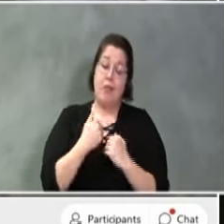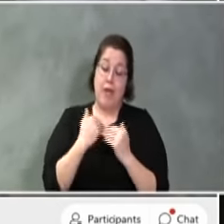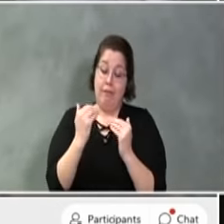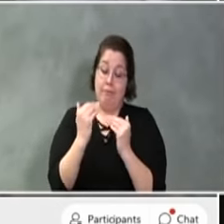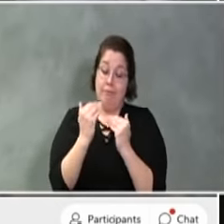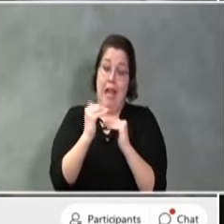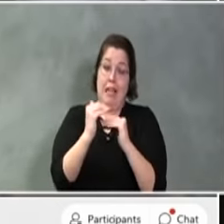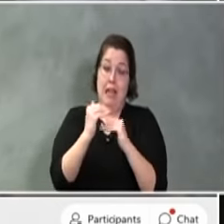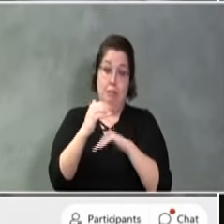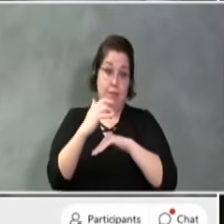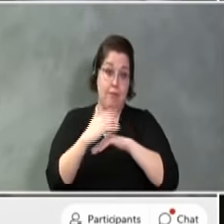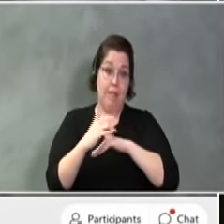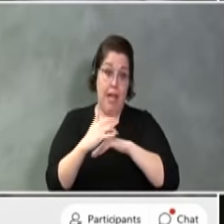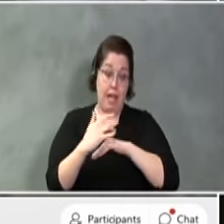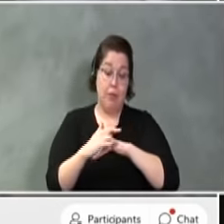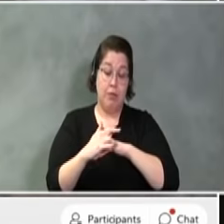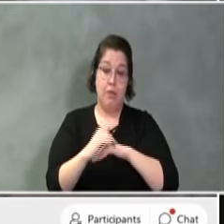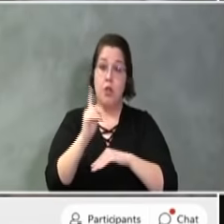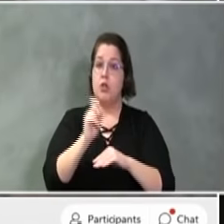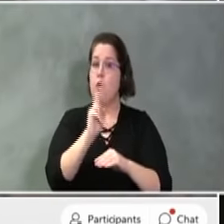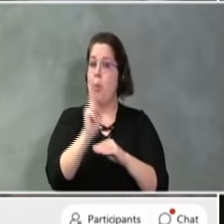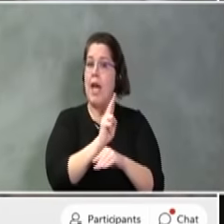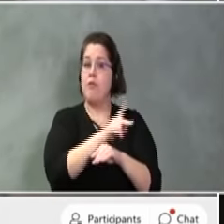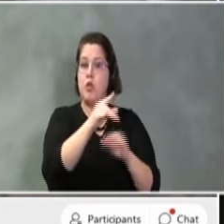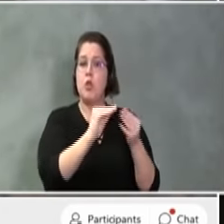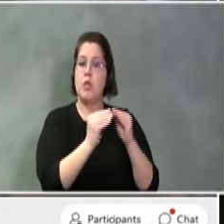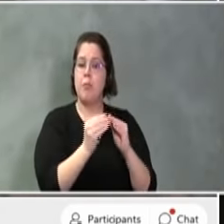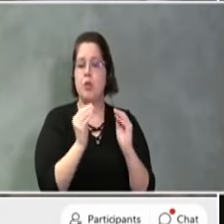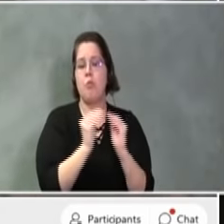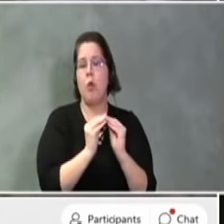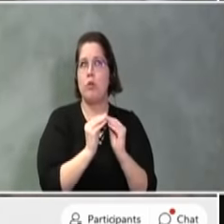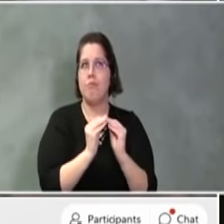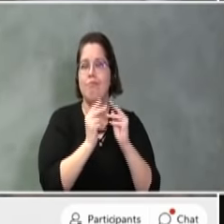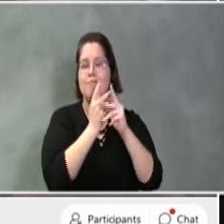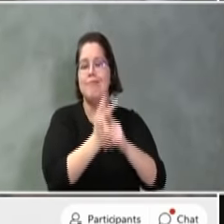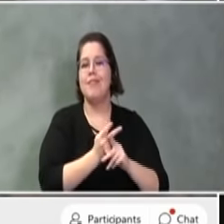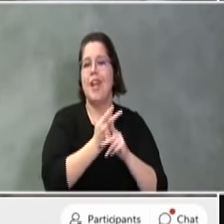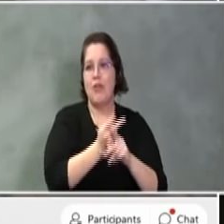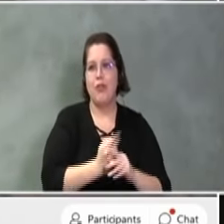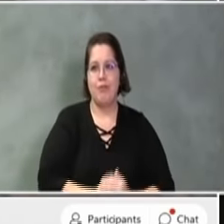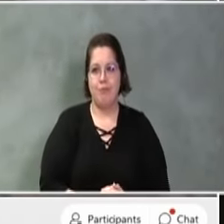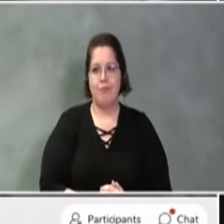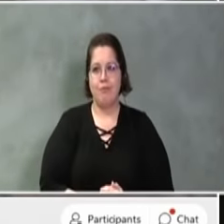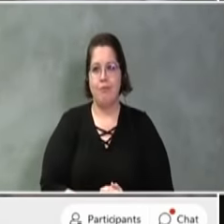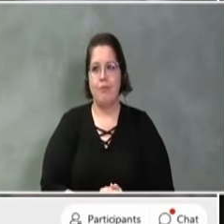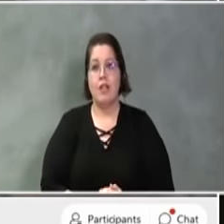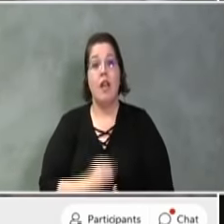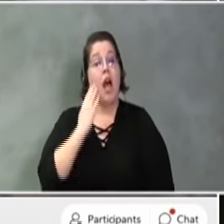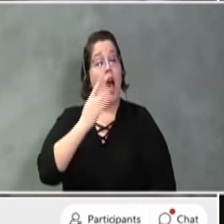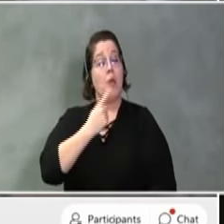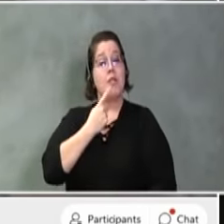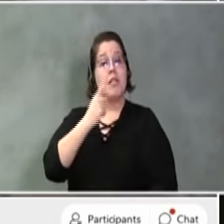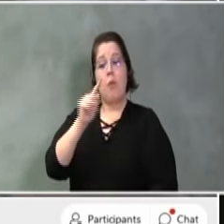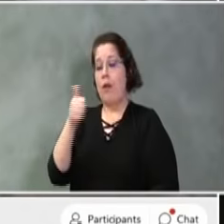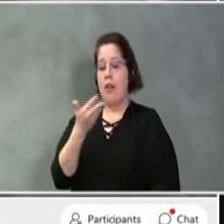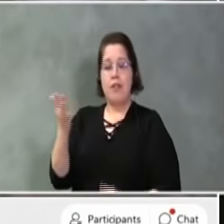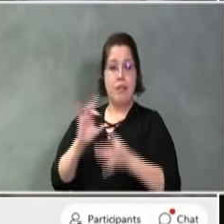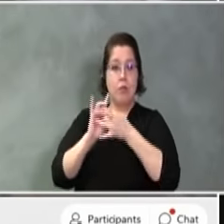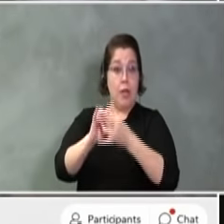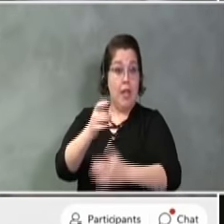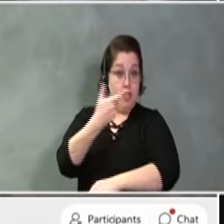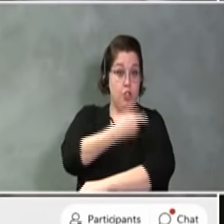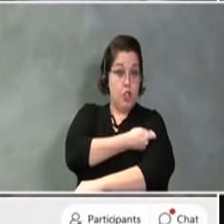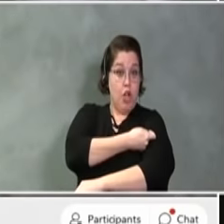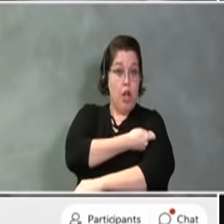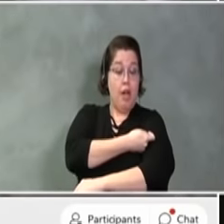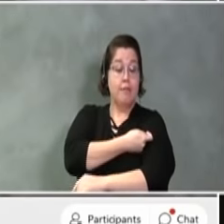have, and so we have to use that in a much careful way. And I would say one other thing about the vaccine,